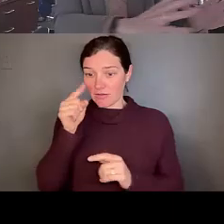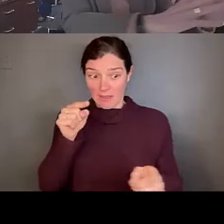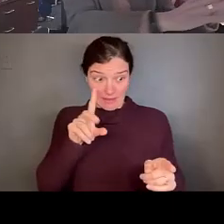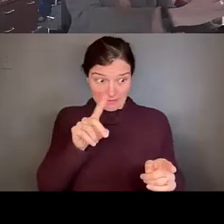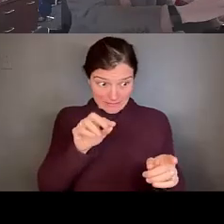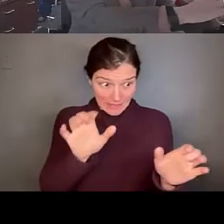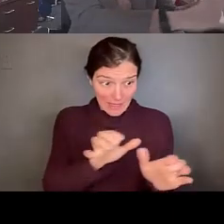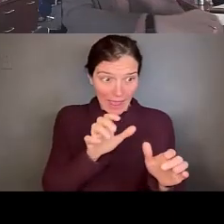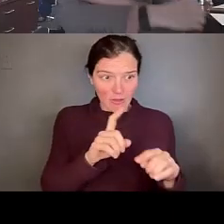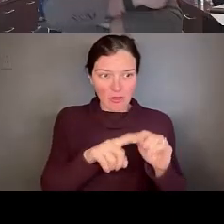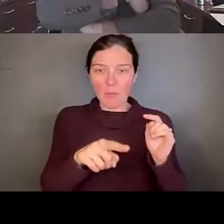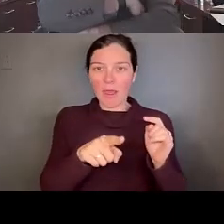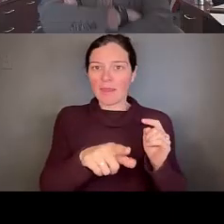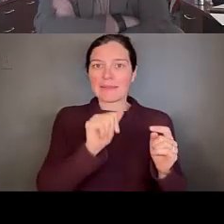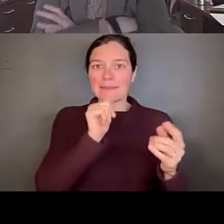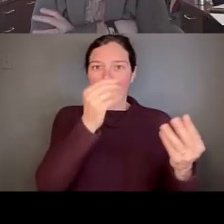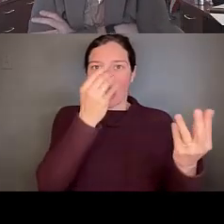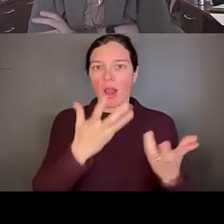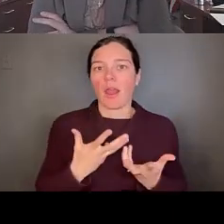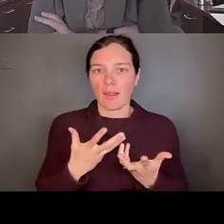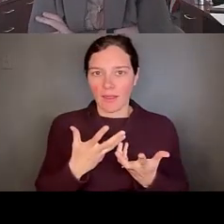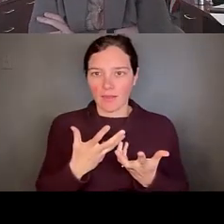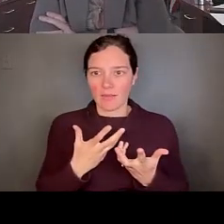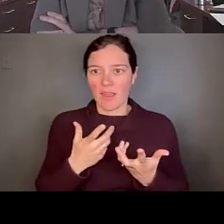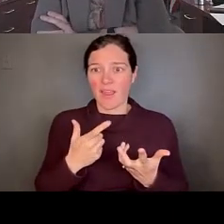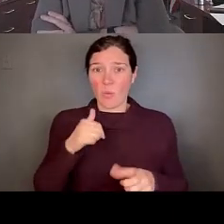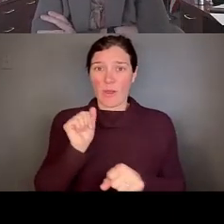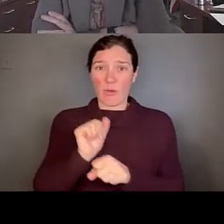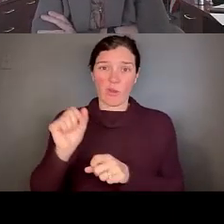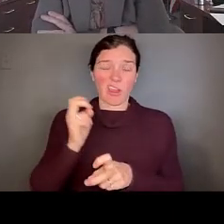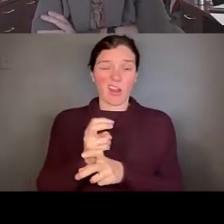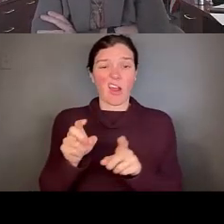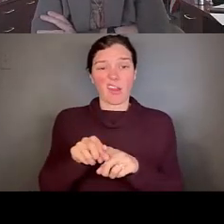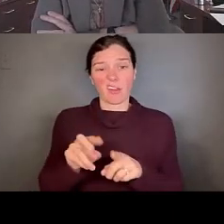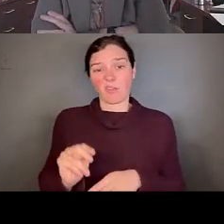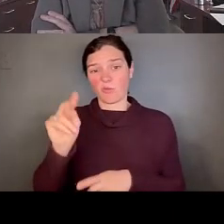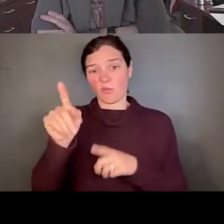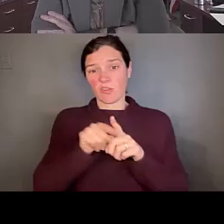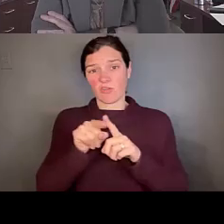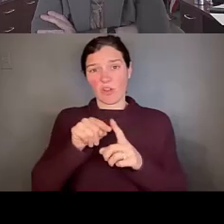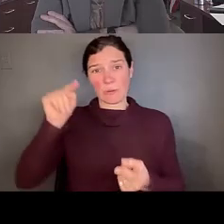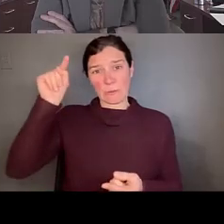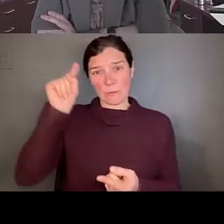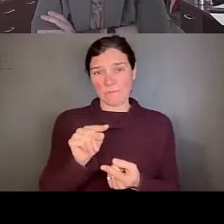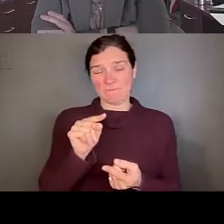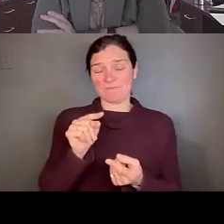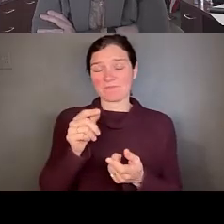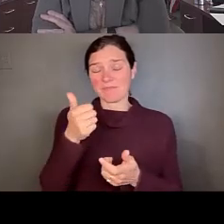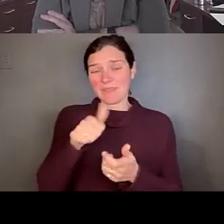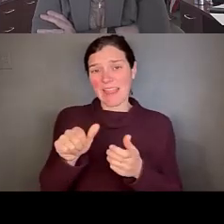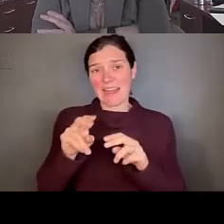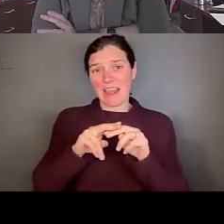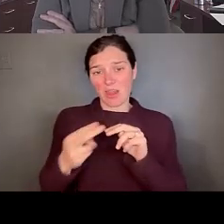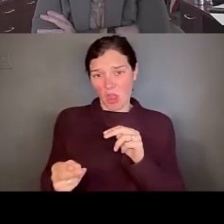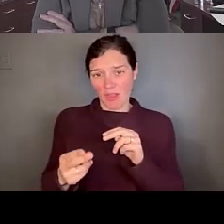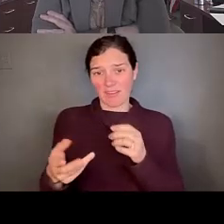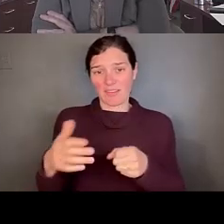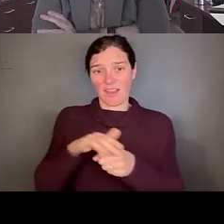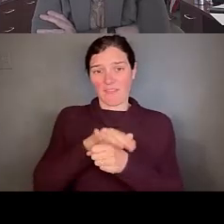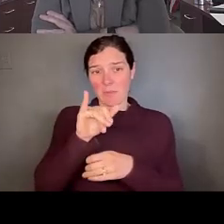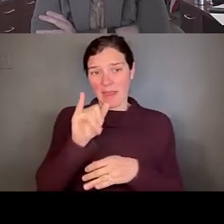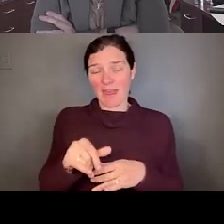and weren't able to properly carry it through. And we're working hard again as a North Star to mitigate any losses caused by that.